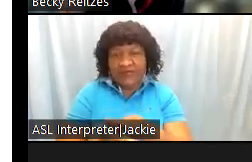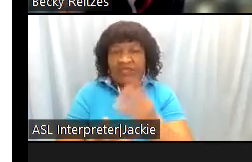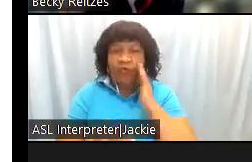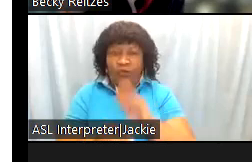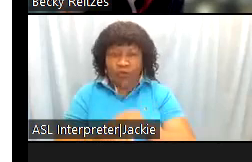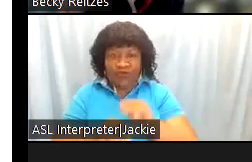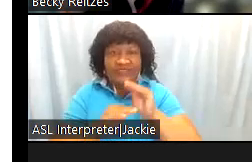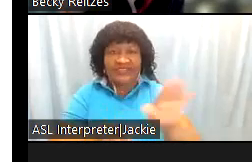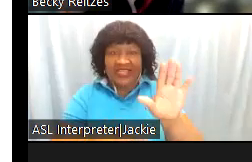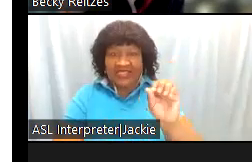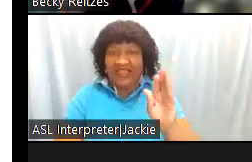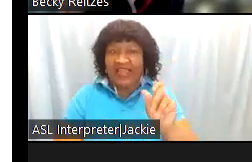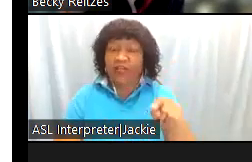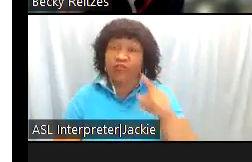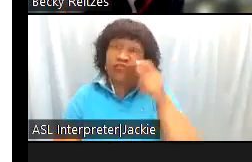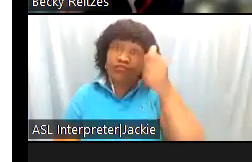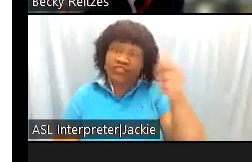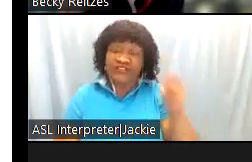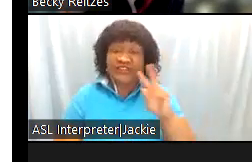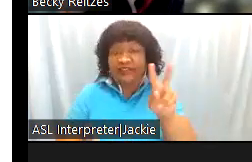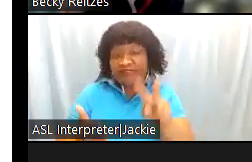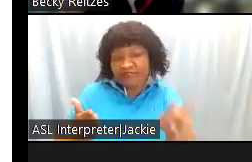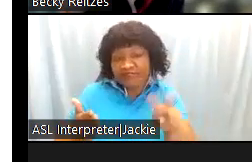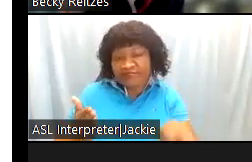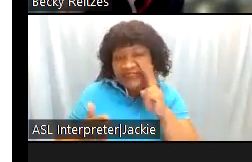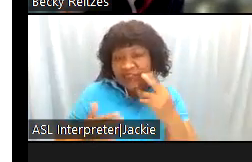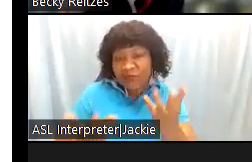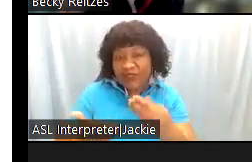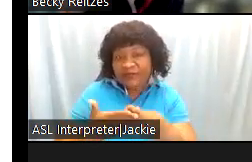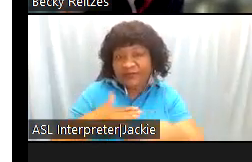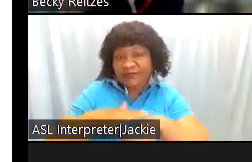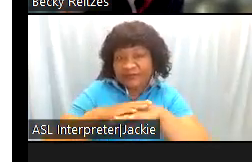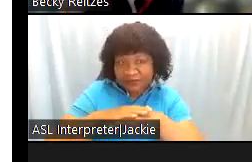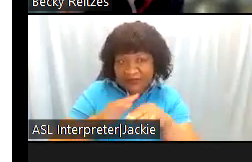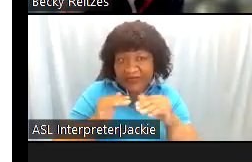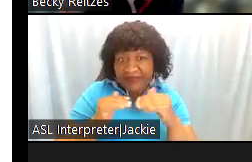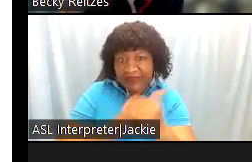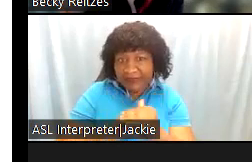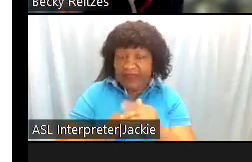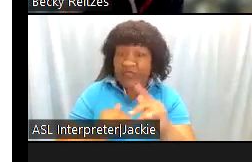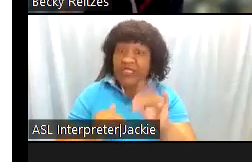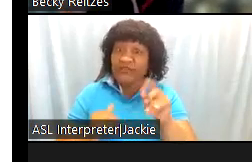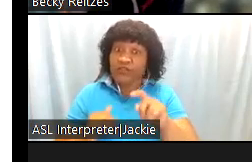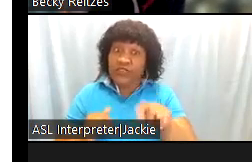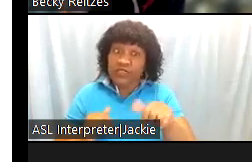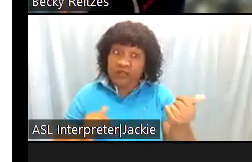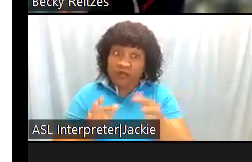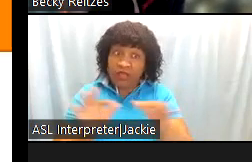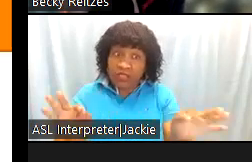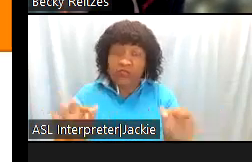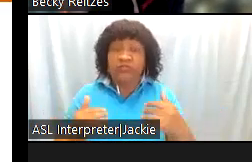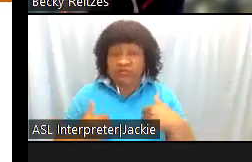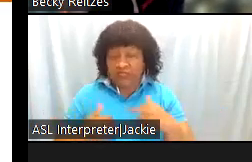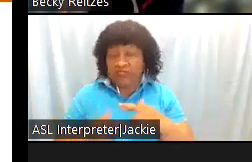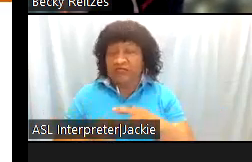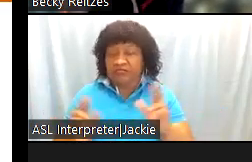out, and you can see what the income limit is. Or again, if you need it in another language, you can